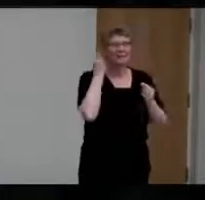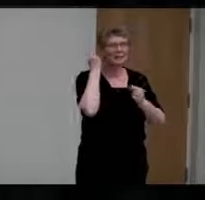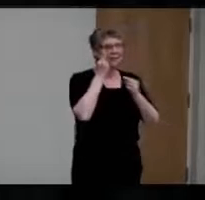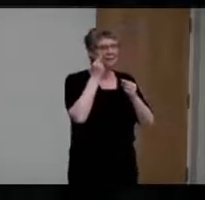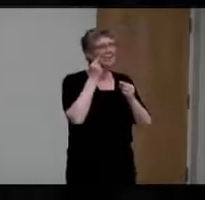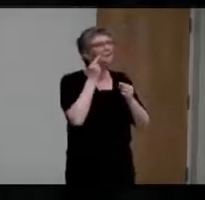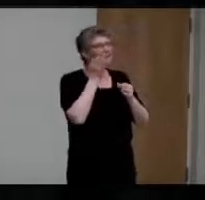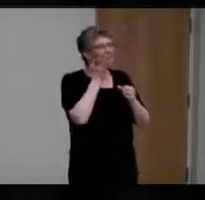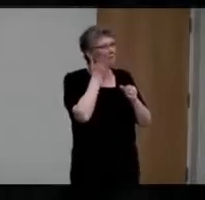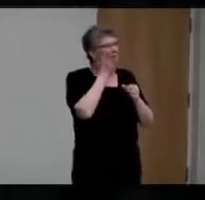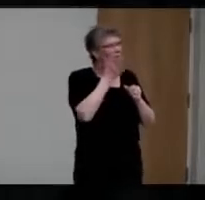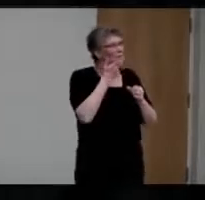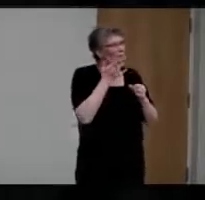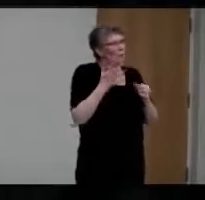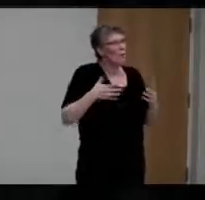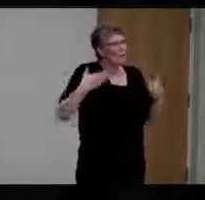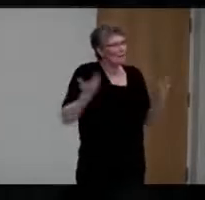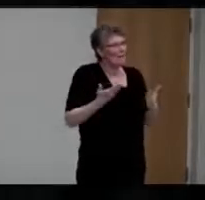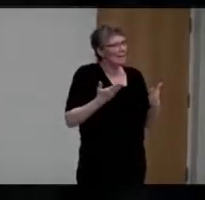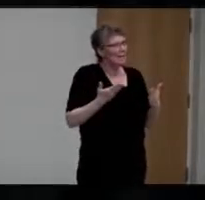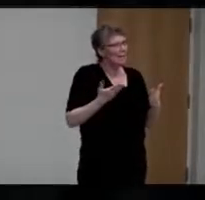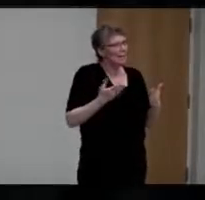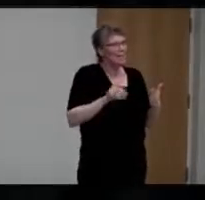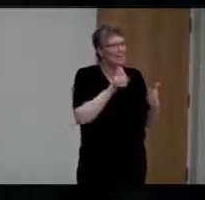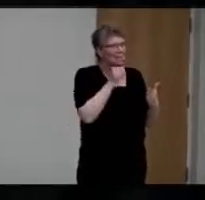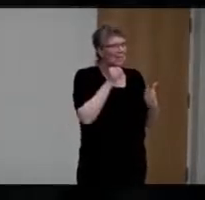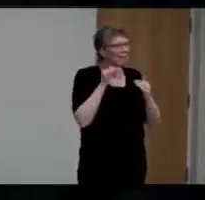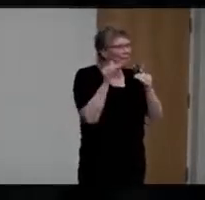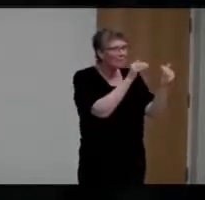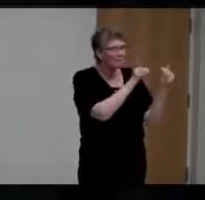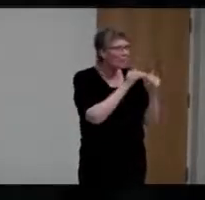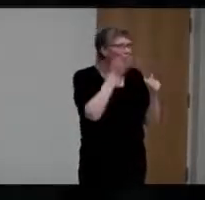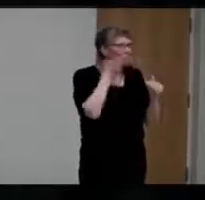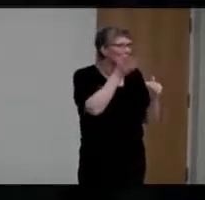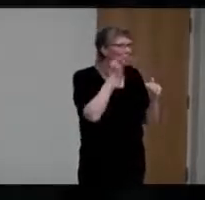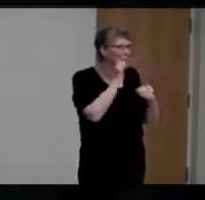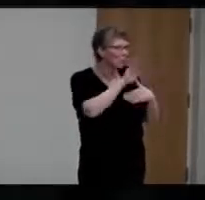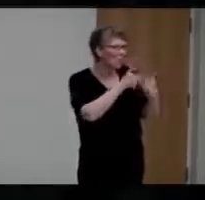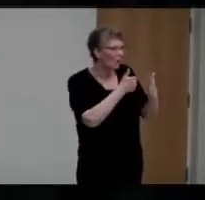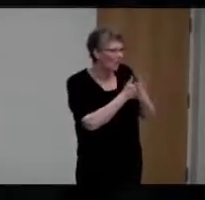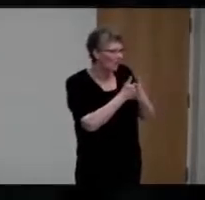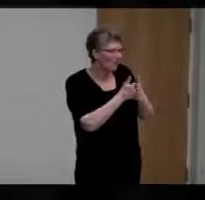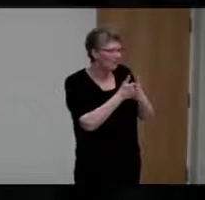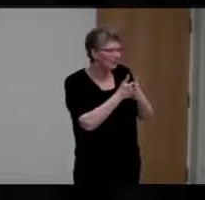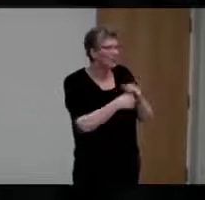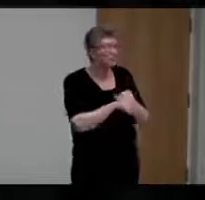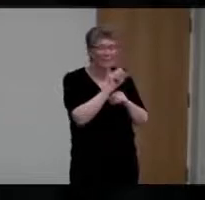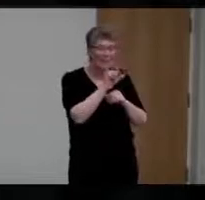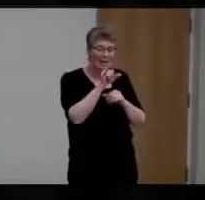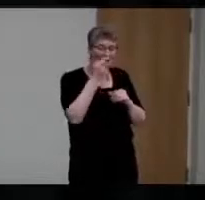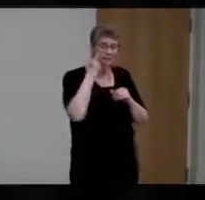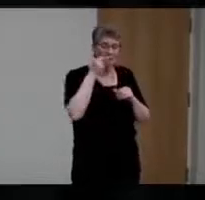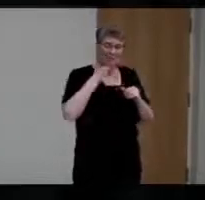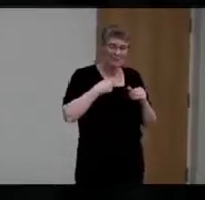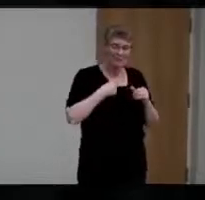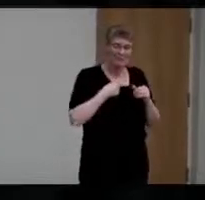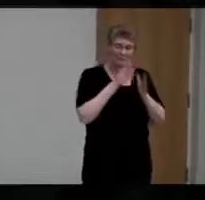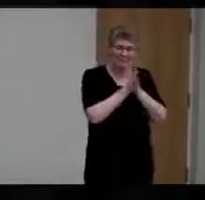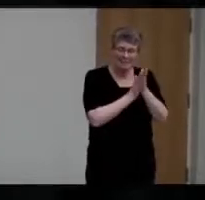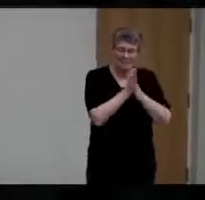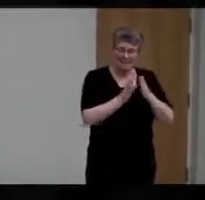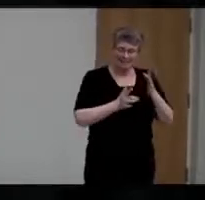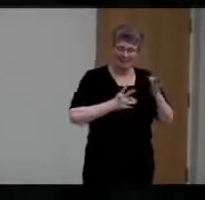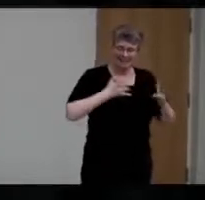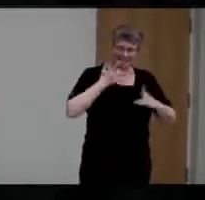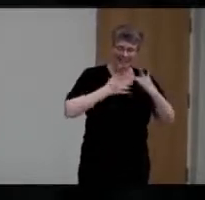not evenly distributed. And so for me, AI is a signal. It's this exciting, amazing world of things we can do